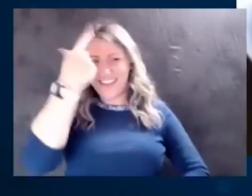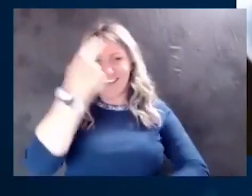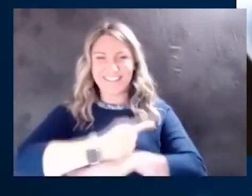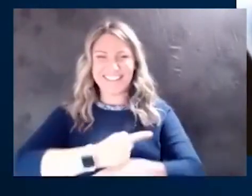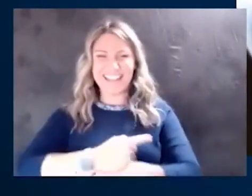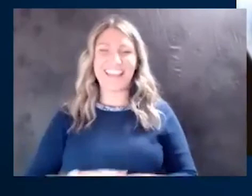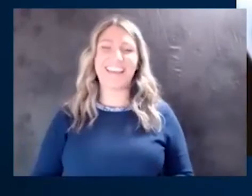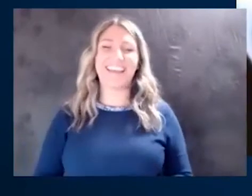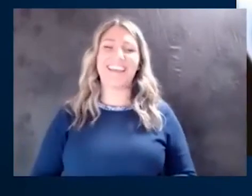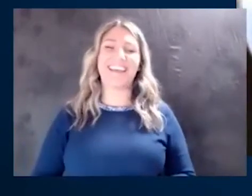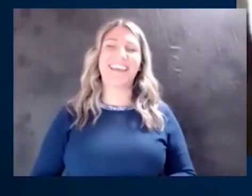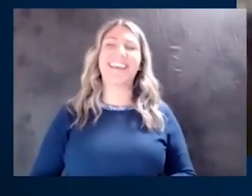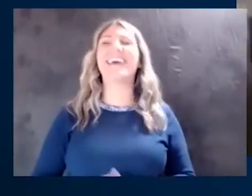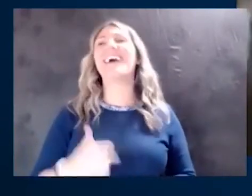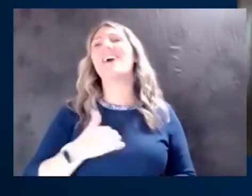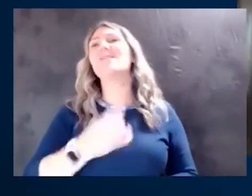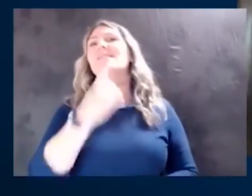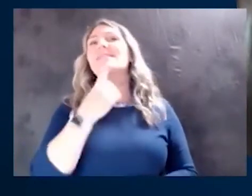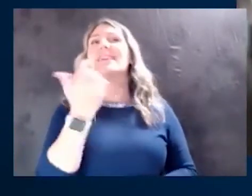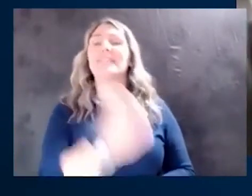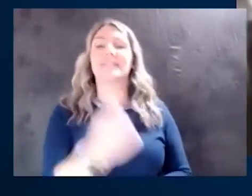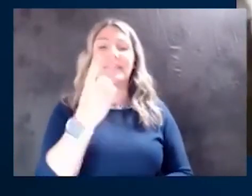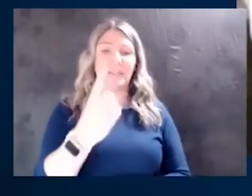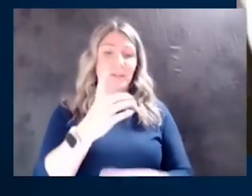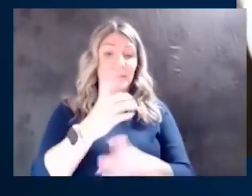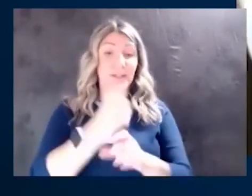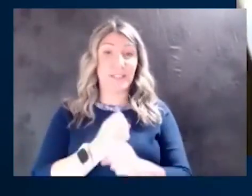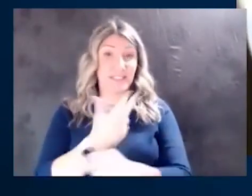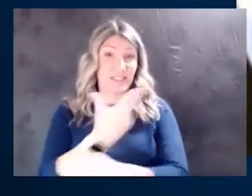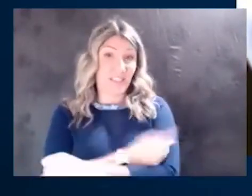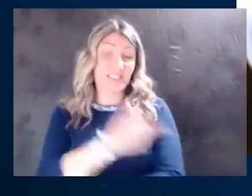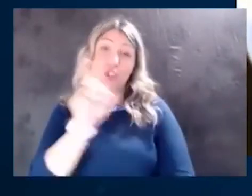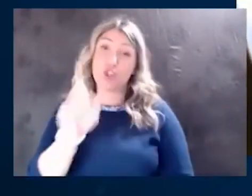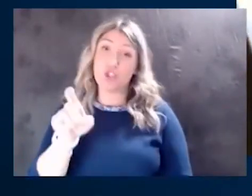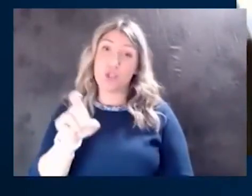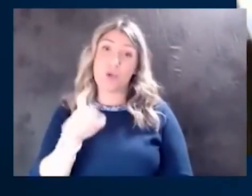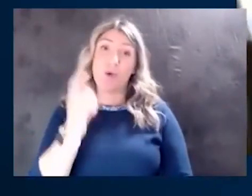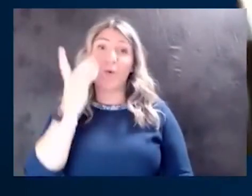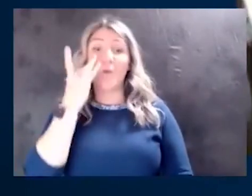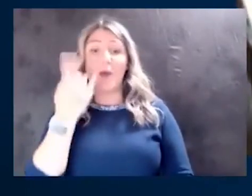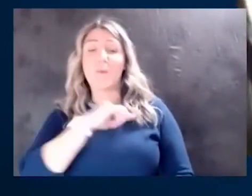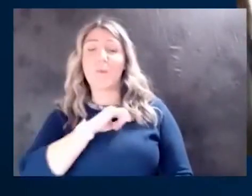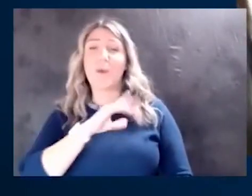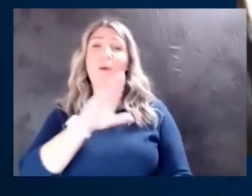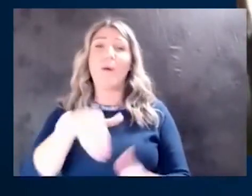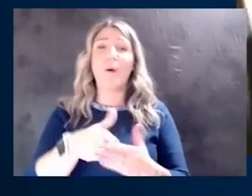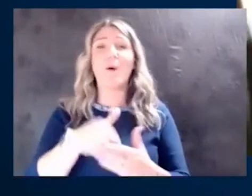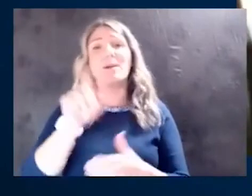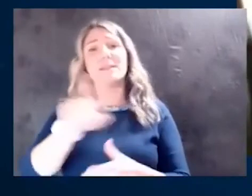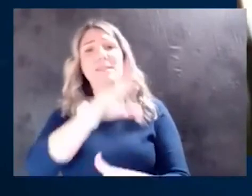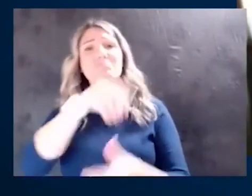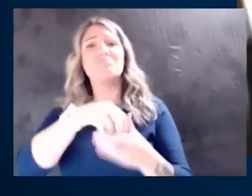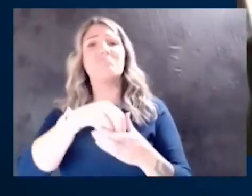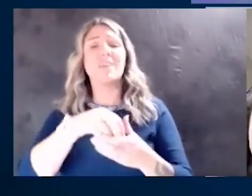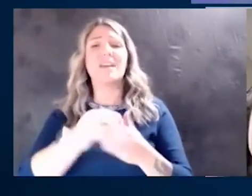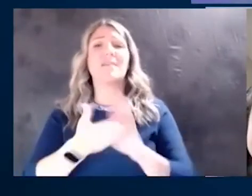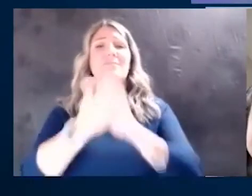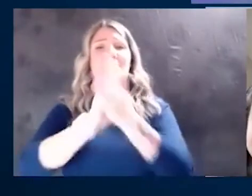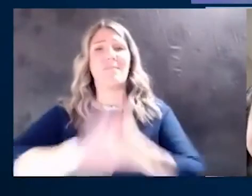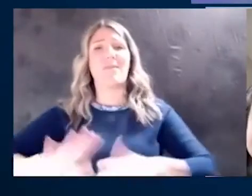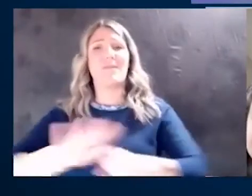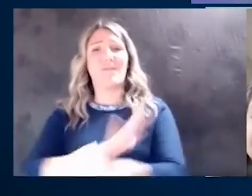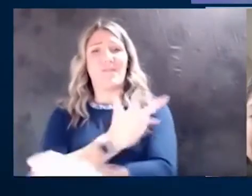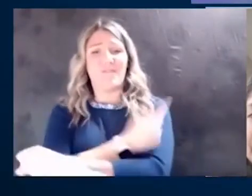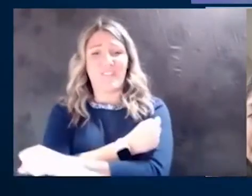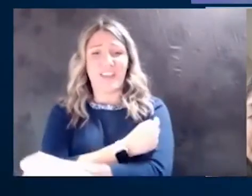I'd just say that anyone who can get the vaccine should, because we all have to play a part in getting back to normal. All right, you guys. Thank